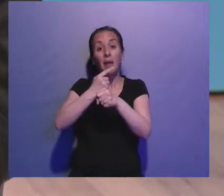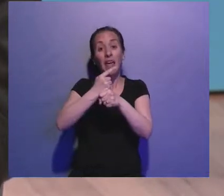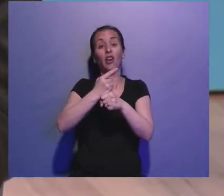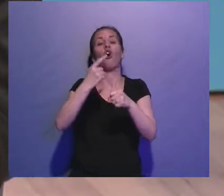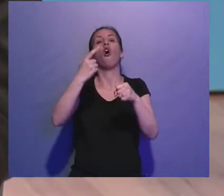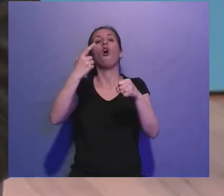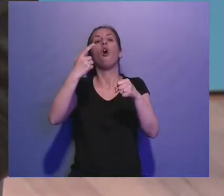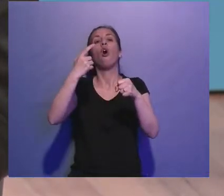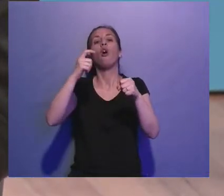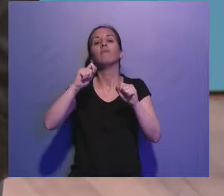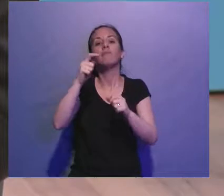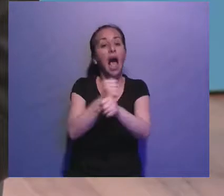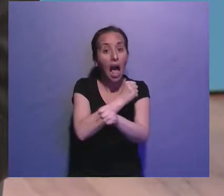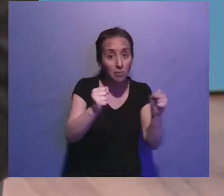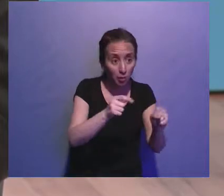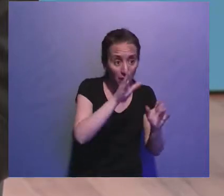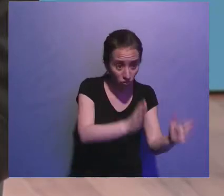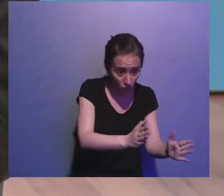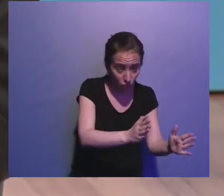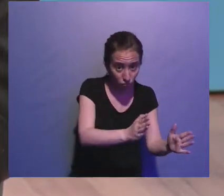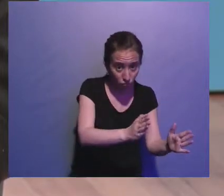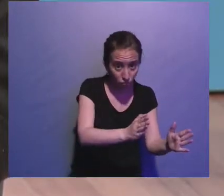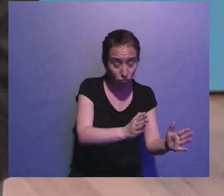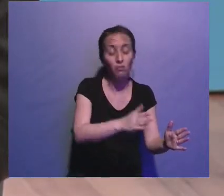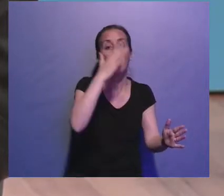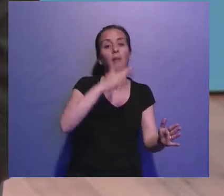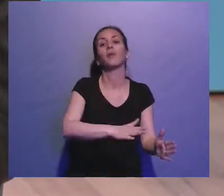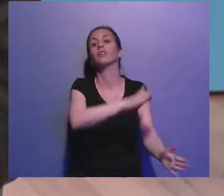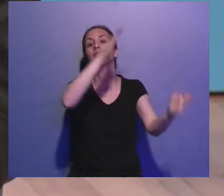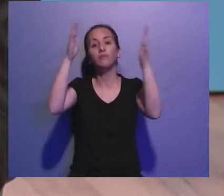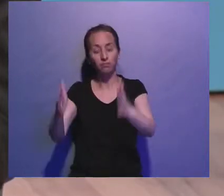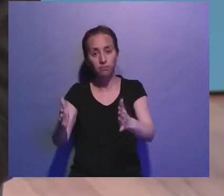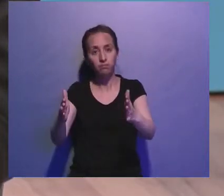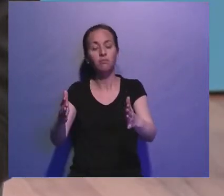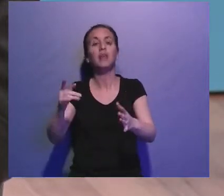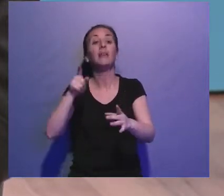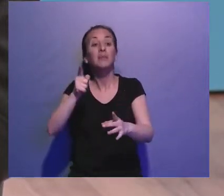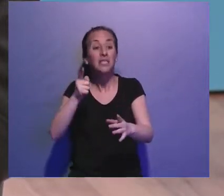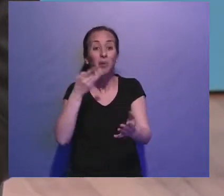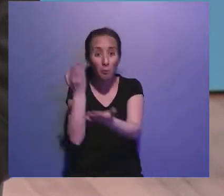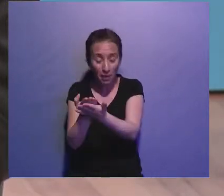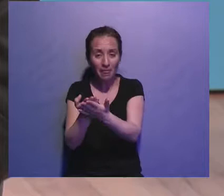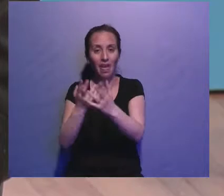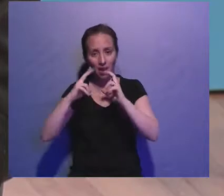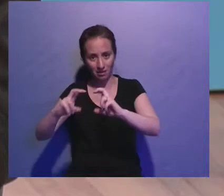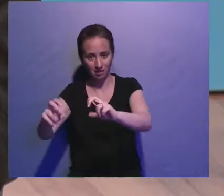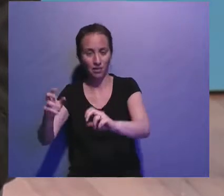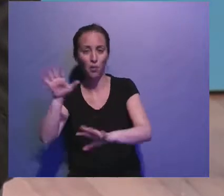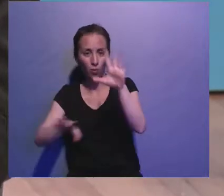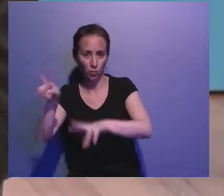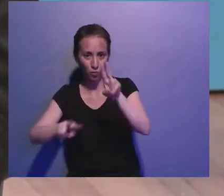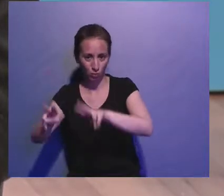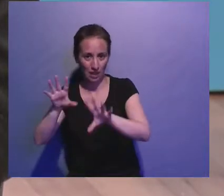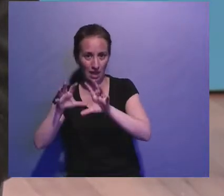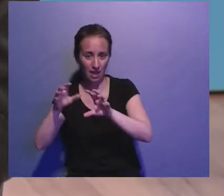the approval by the relevant office, and then the second step has to do with the search for that